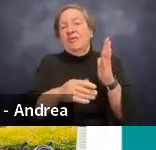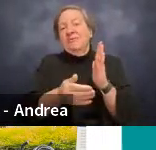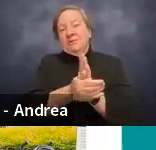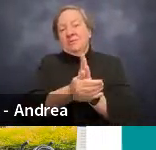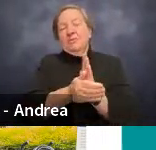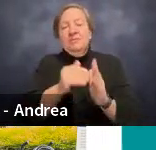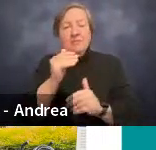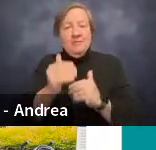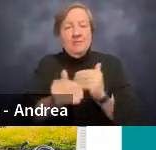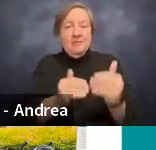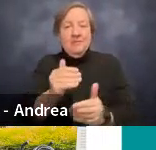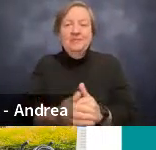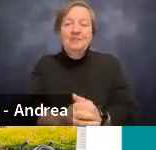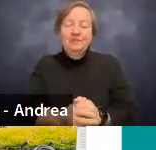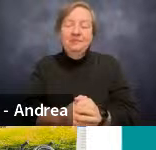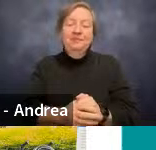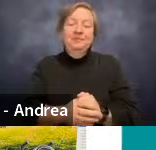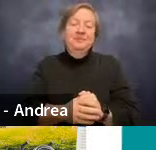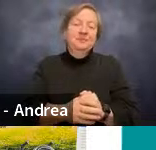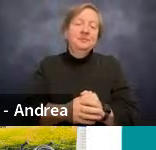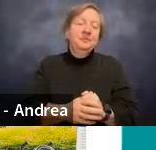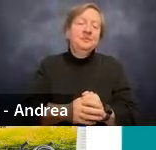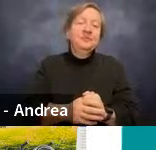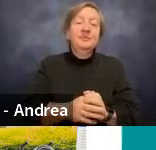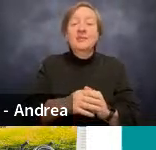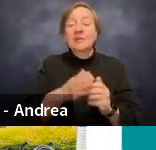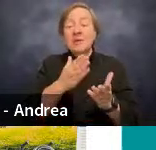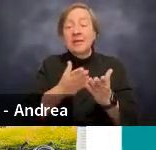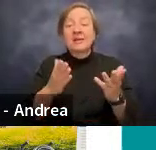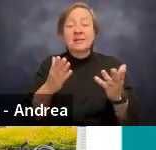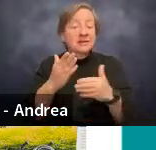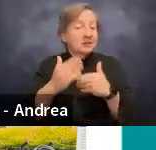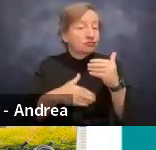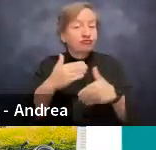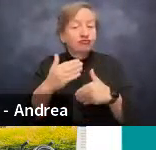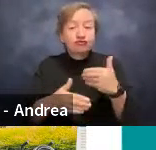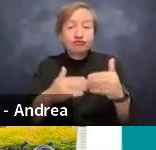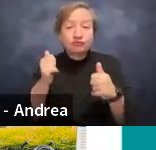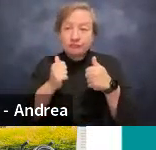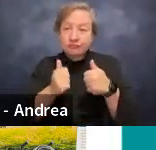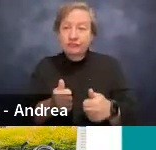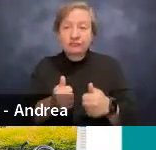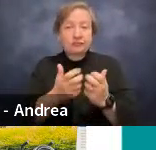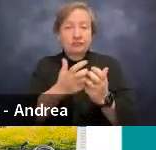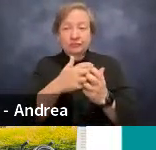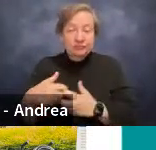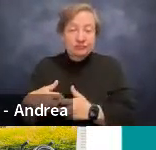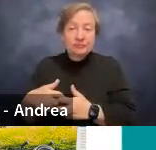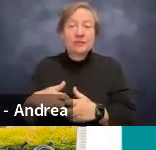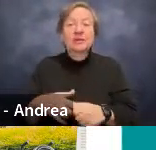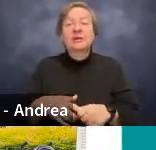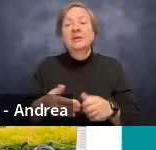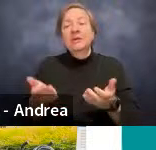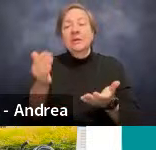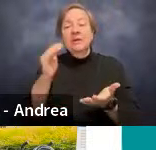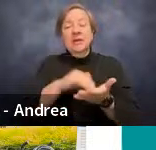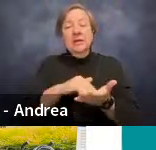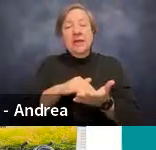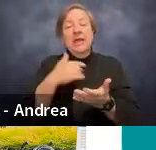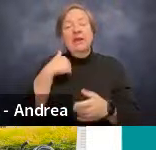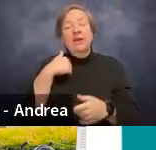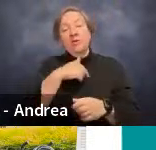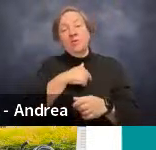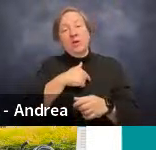process. So, but things are moving along well. Once again, we're hitting